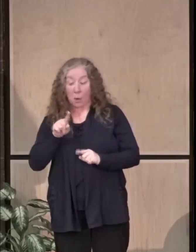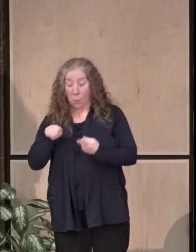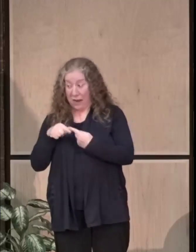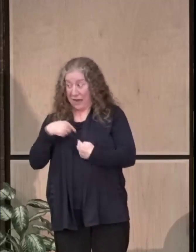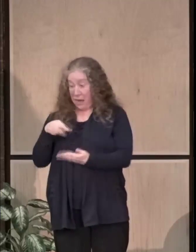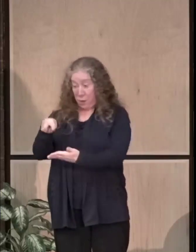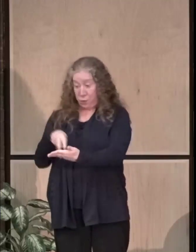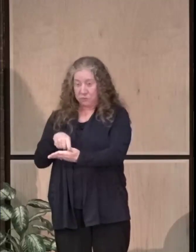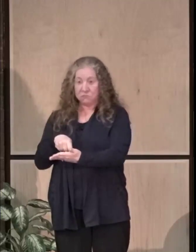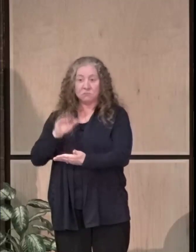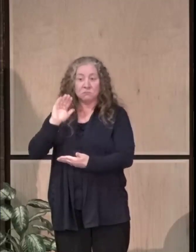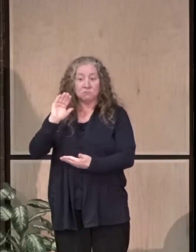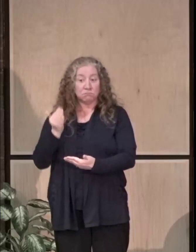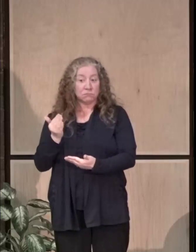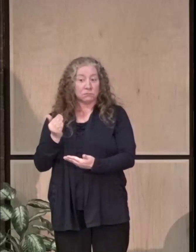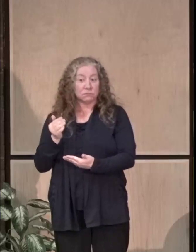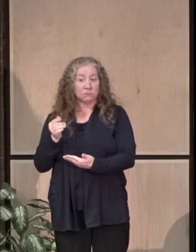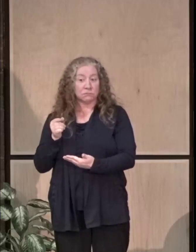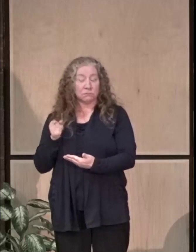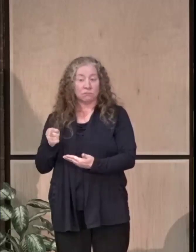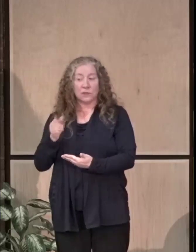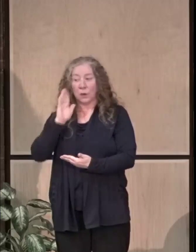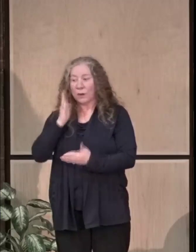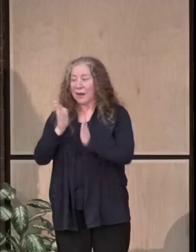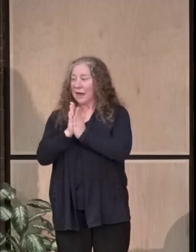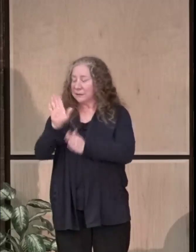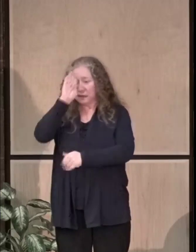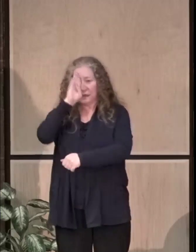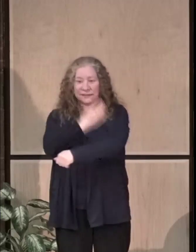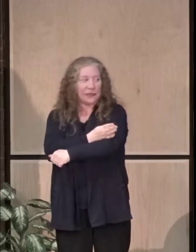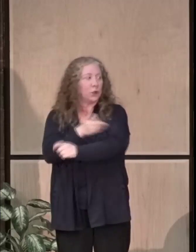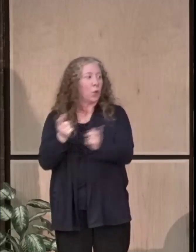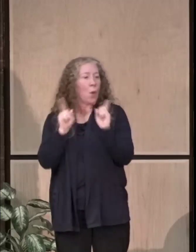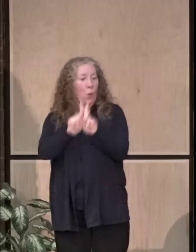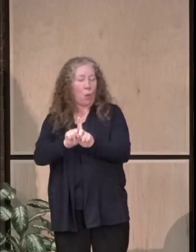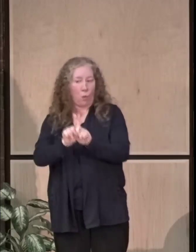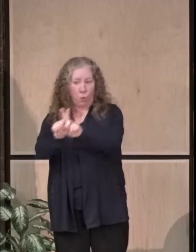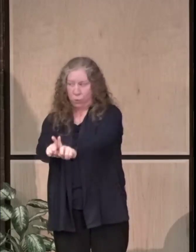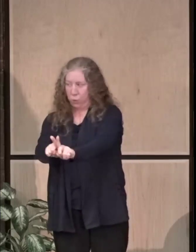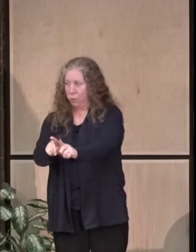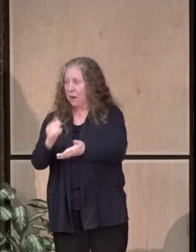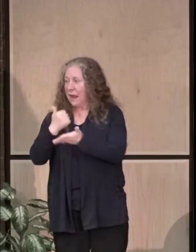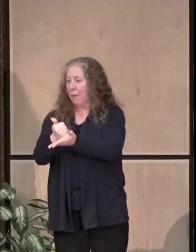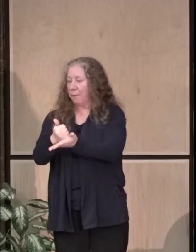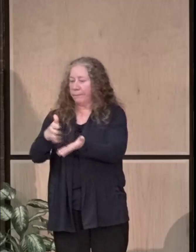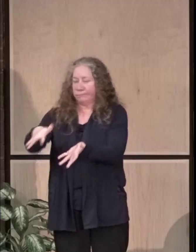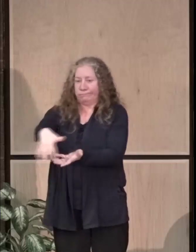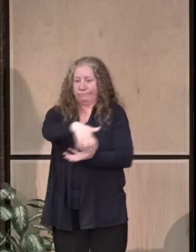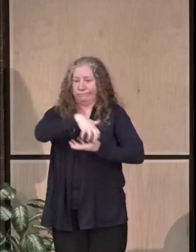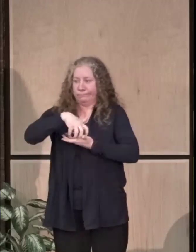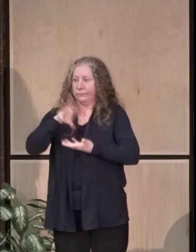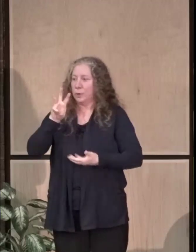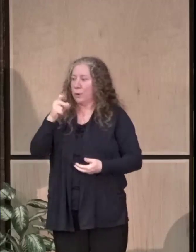that he was asking to have his son go along to help get the weapons out.